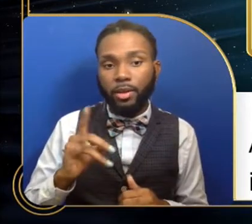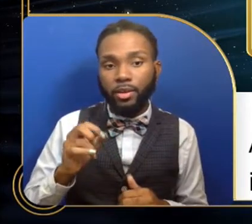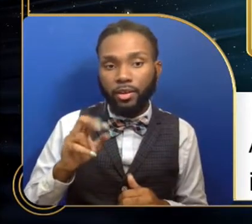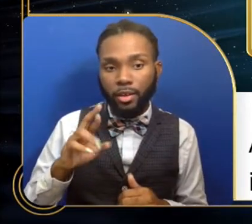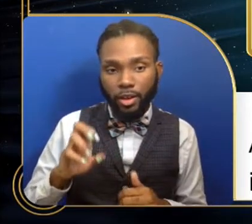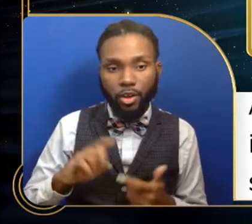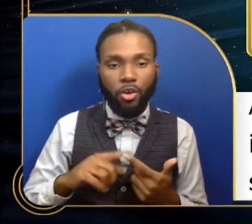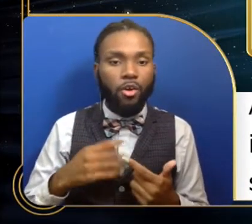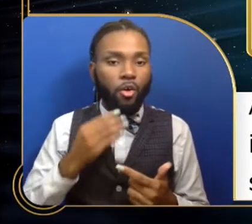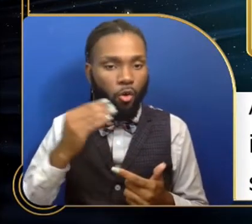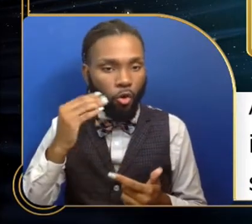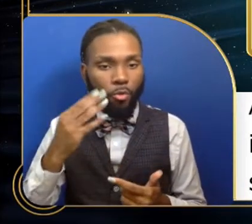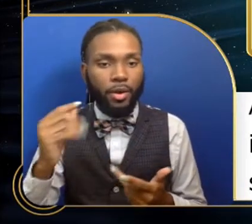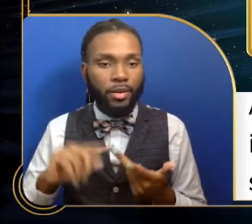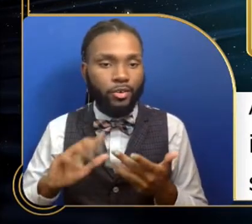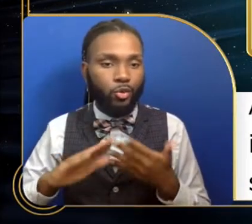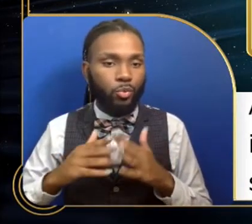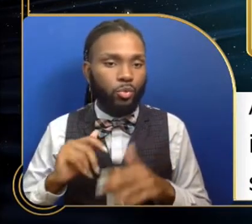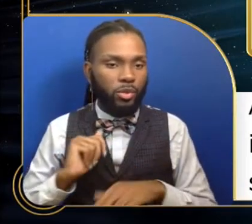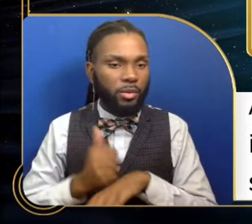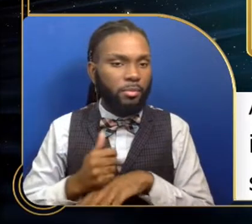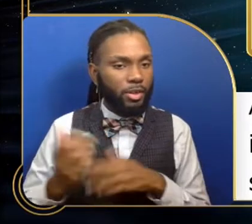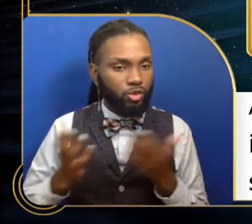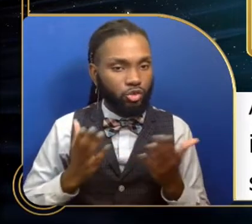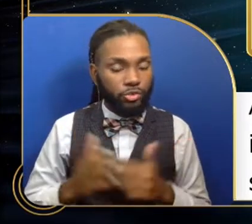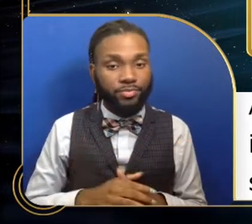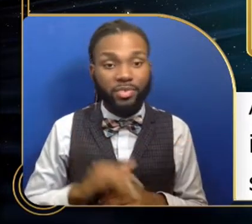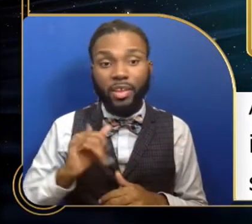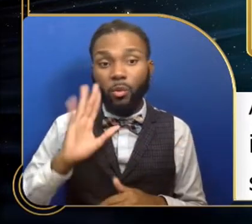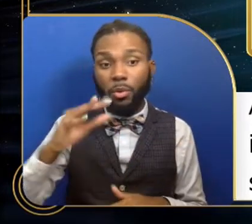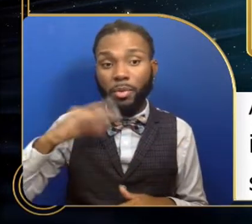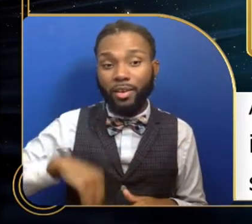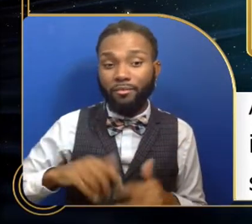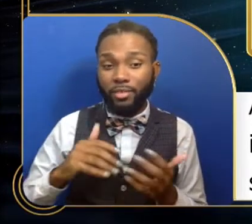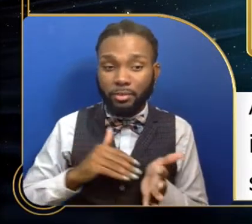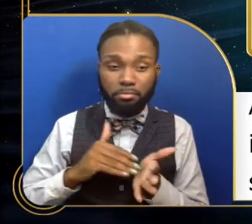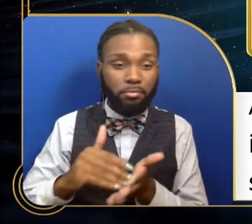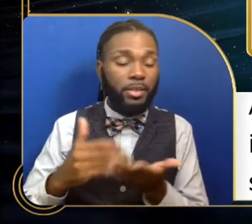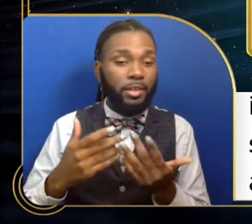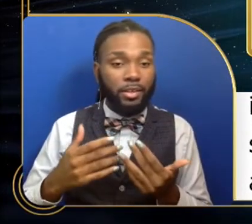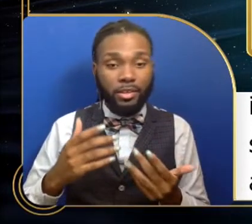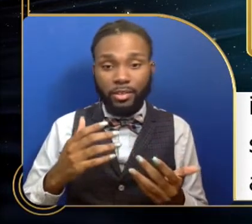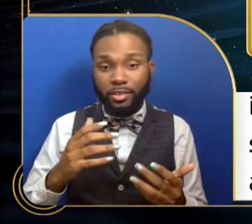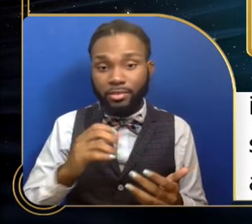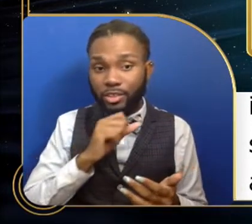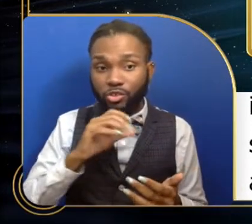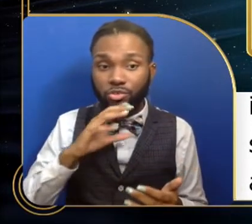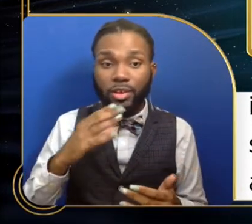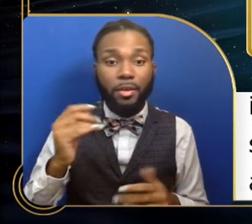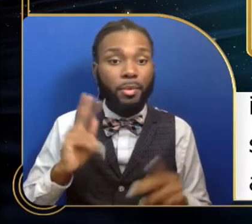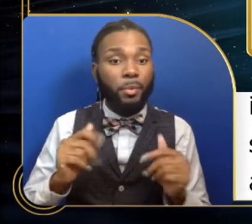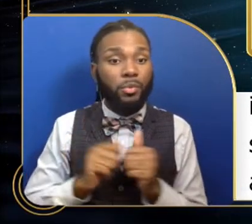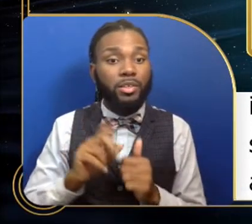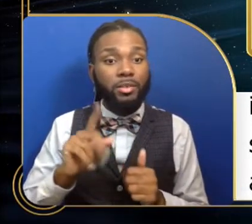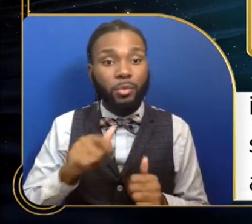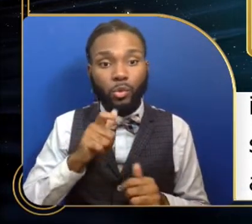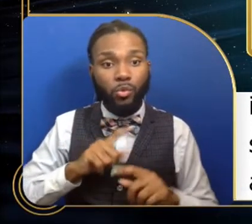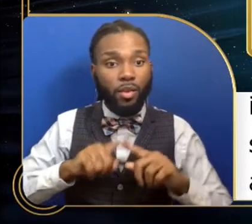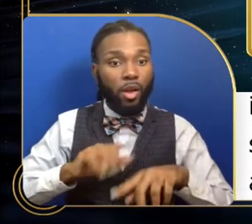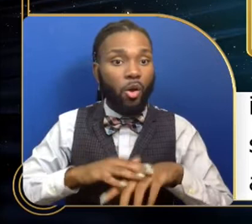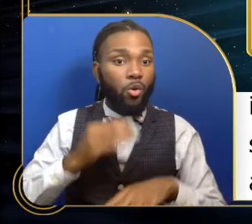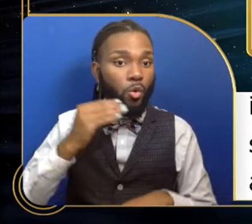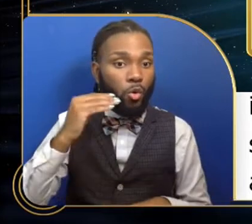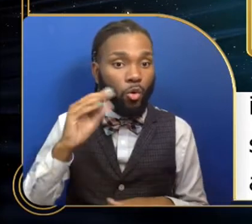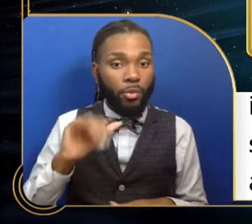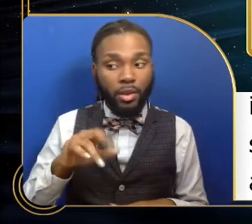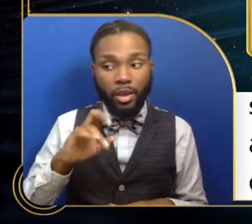services. It would benefit the millions of seniors and people with disabilities who rely upon home care to